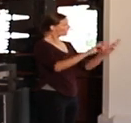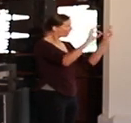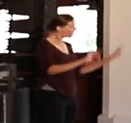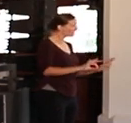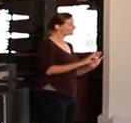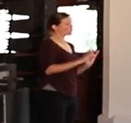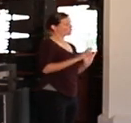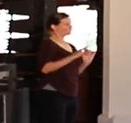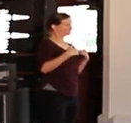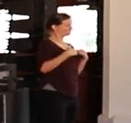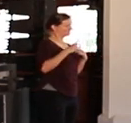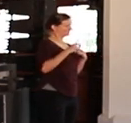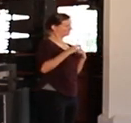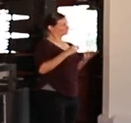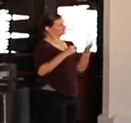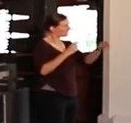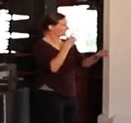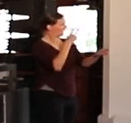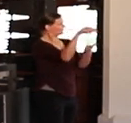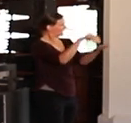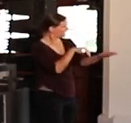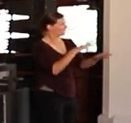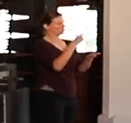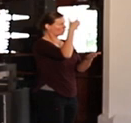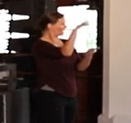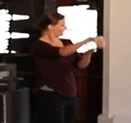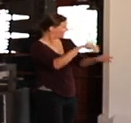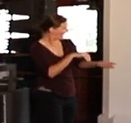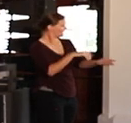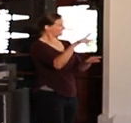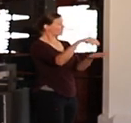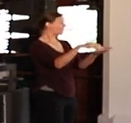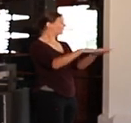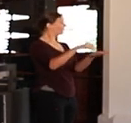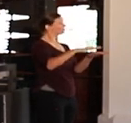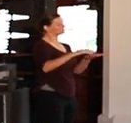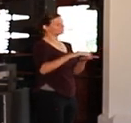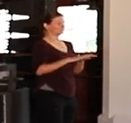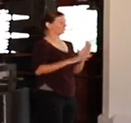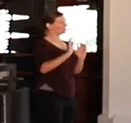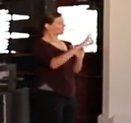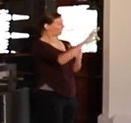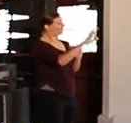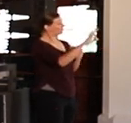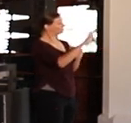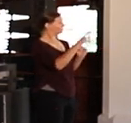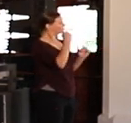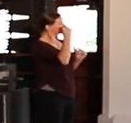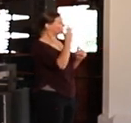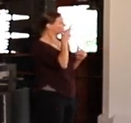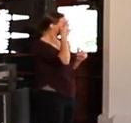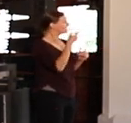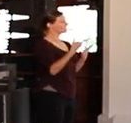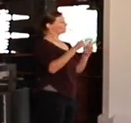forms, instead of you doing it, mom or dad is doing it. And so they put on the, you know, the residential form that you are